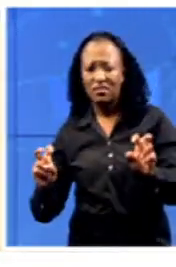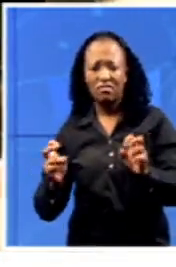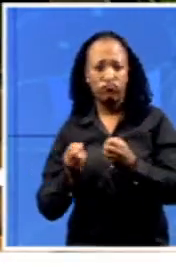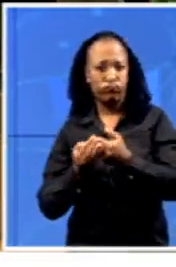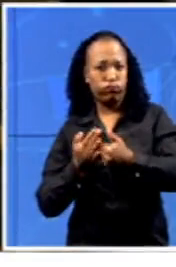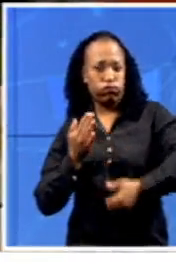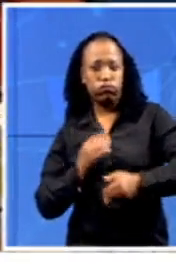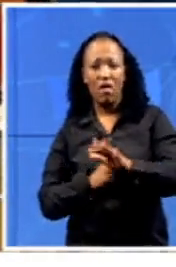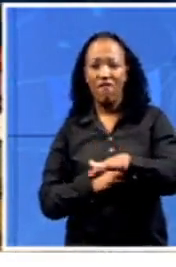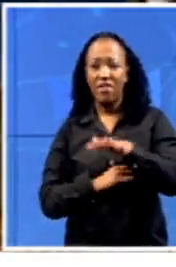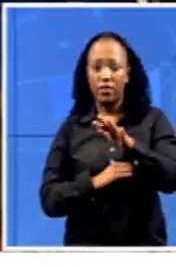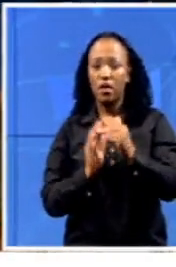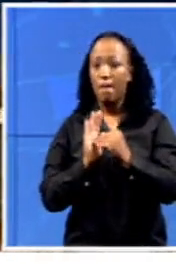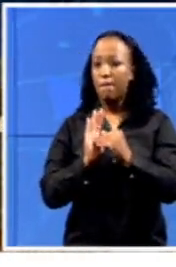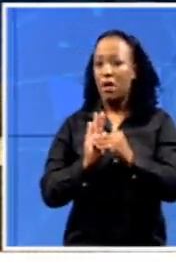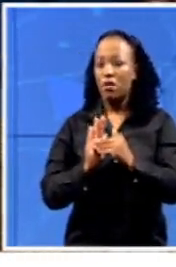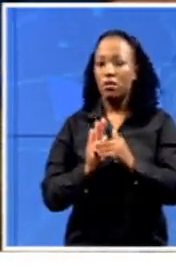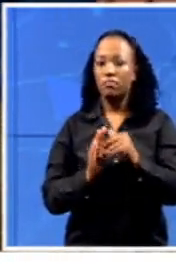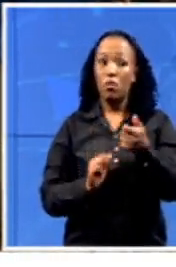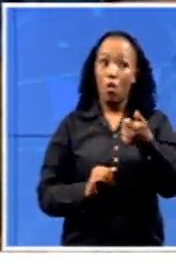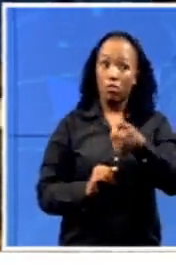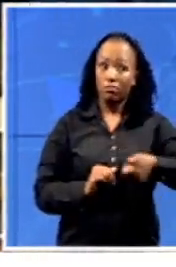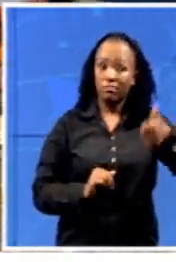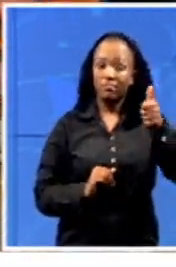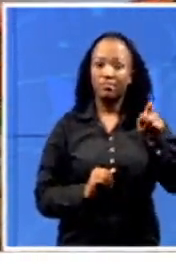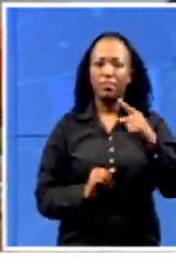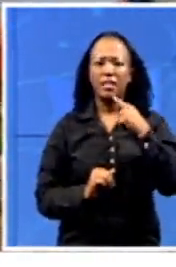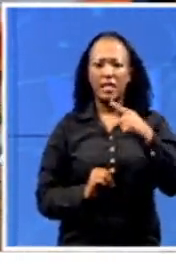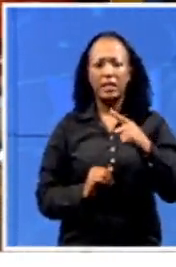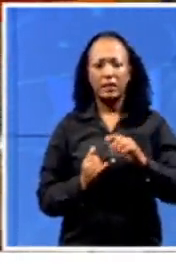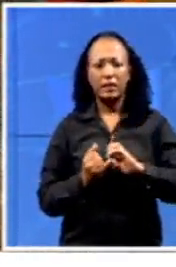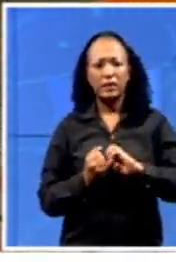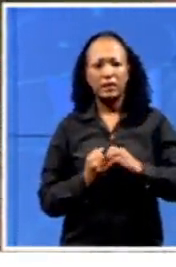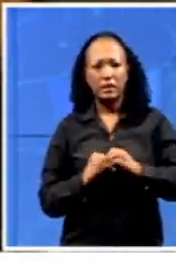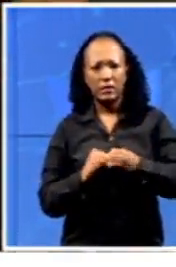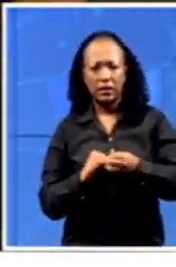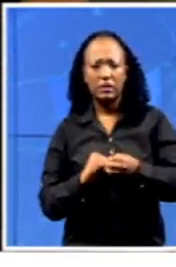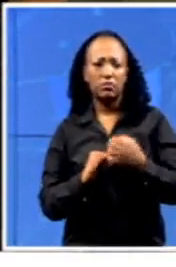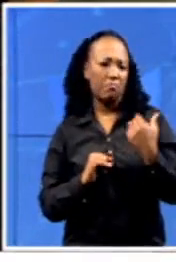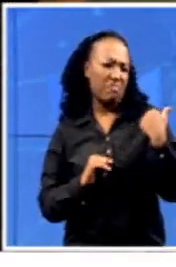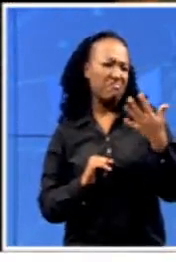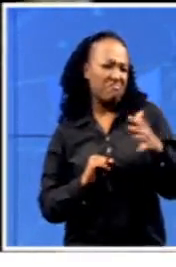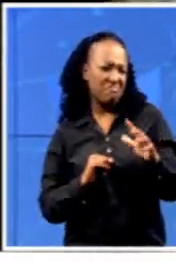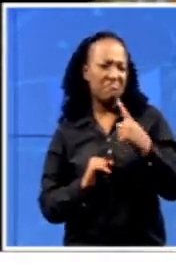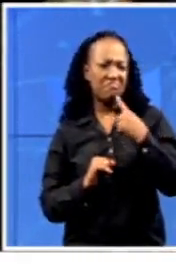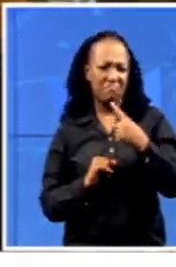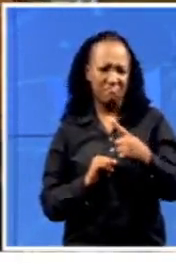billion rand. So the authorities are saying that they are trying their level best. Earlier on, we've